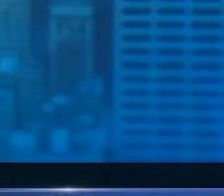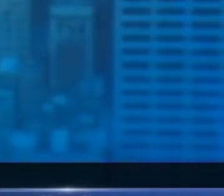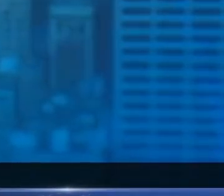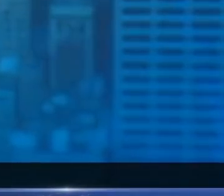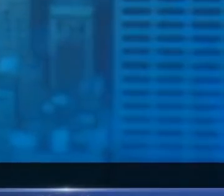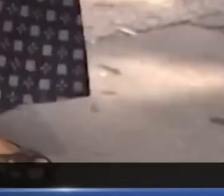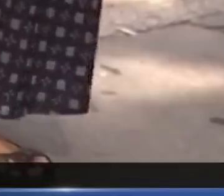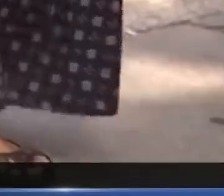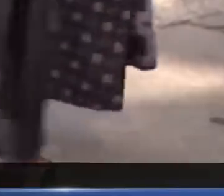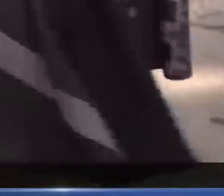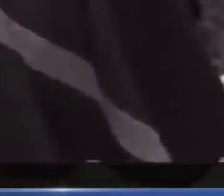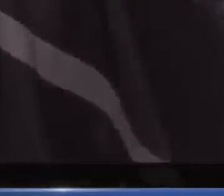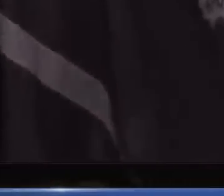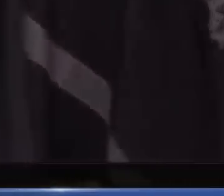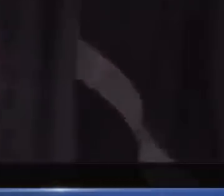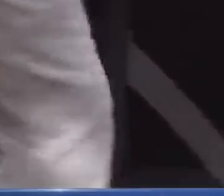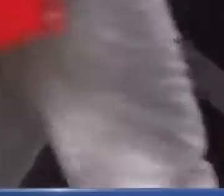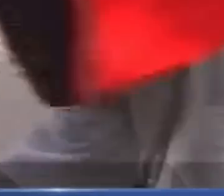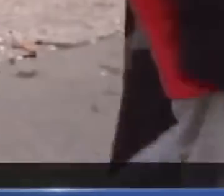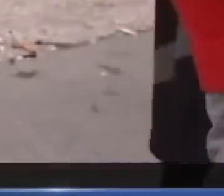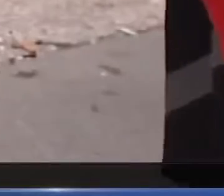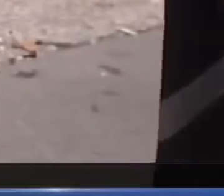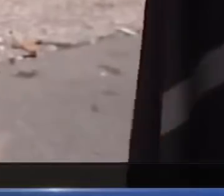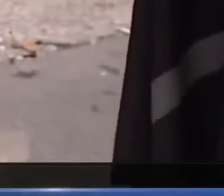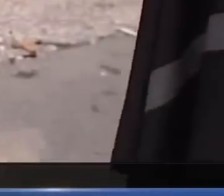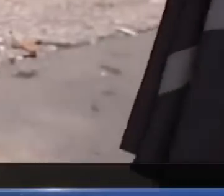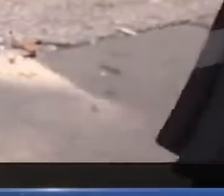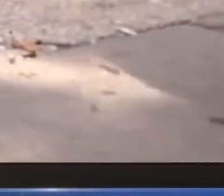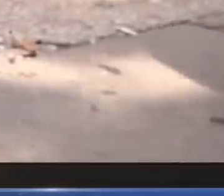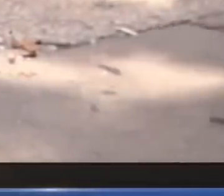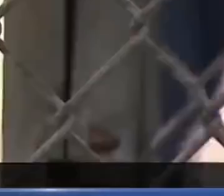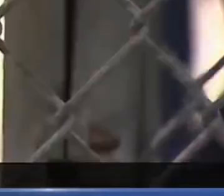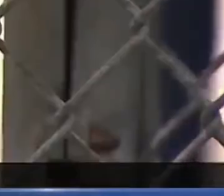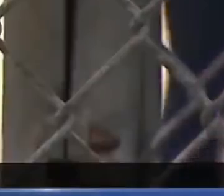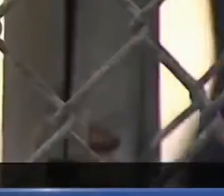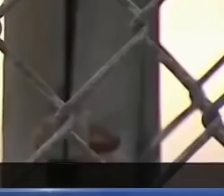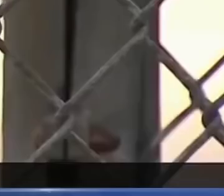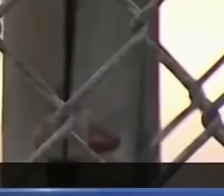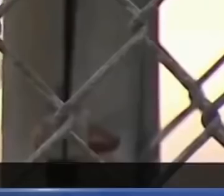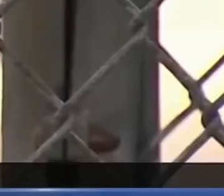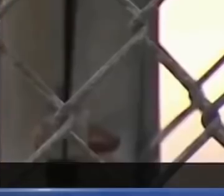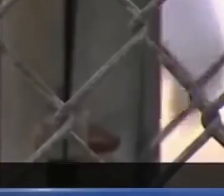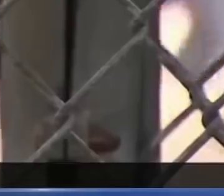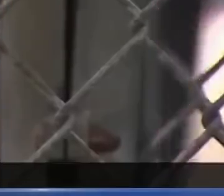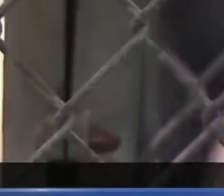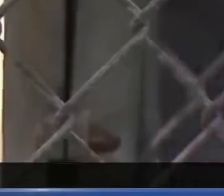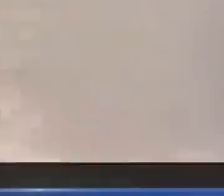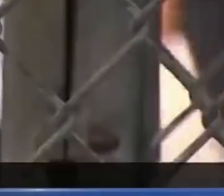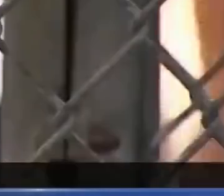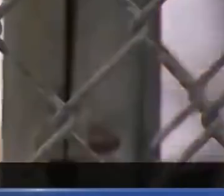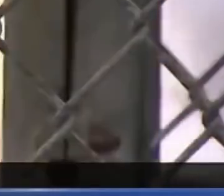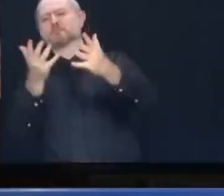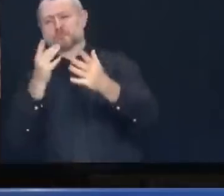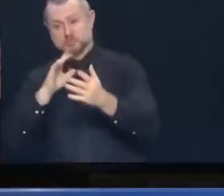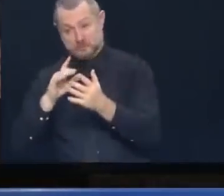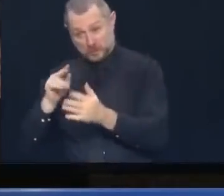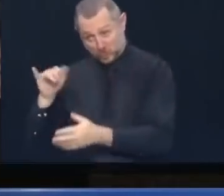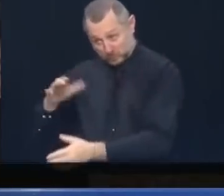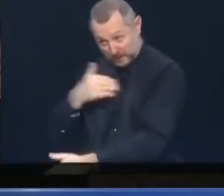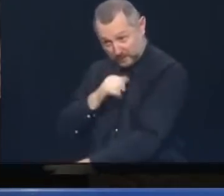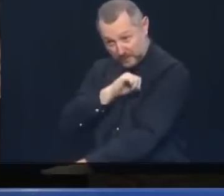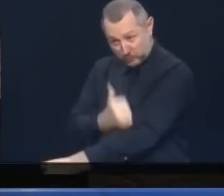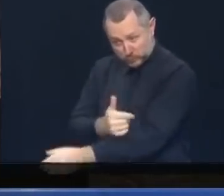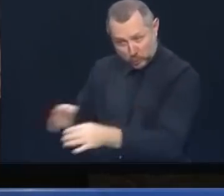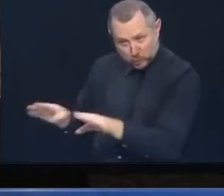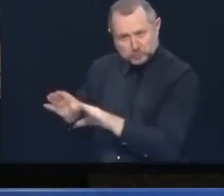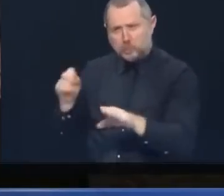heated. As families waited for answers on citywide school closures, Governor Cuomo weighed in, muddying the waters.